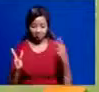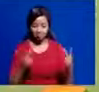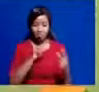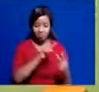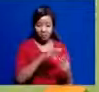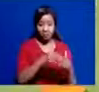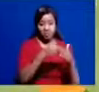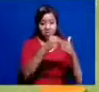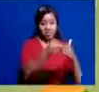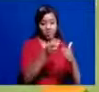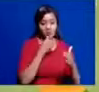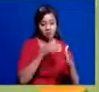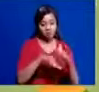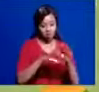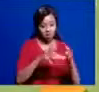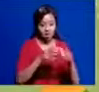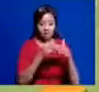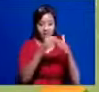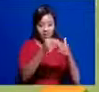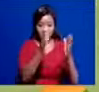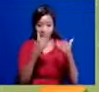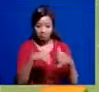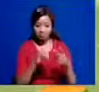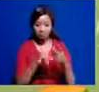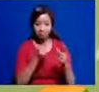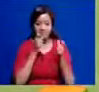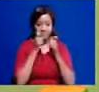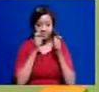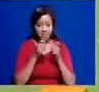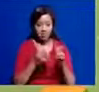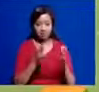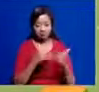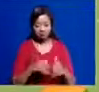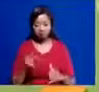league, 2 points ahead of Tusker FC.